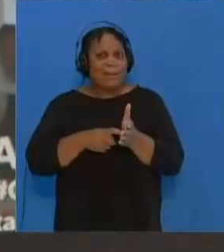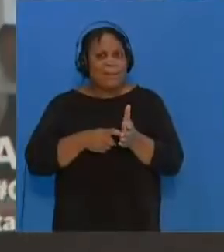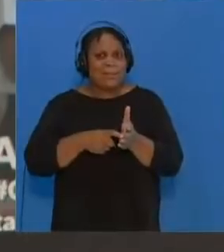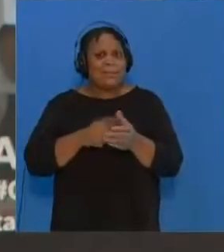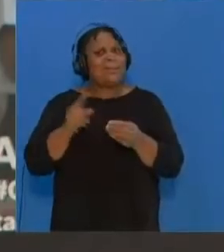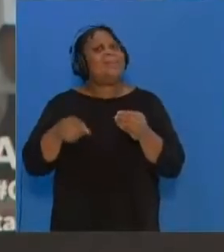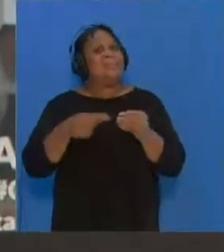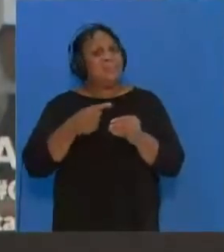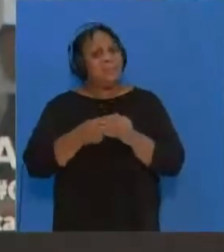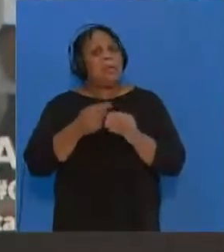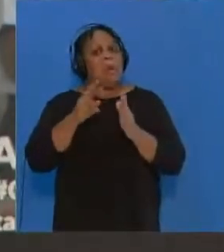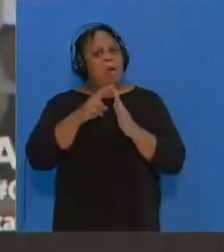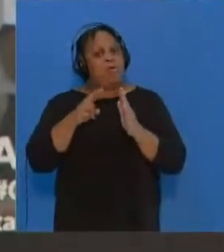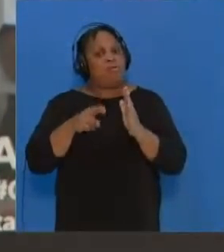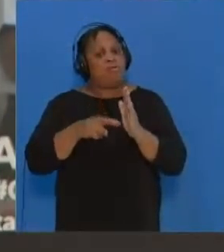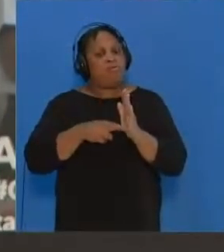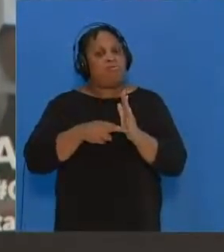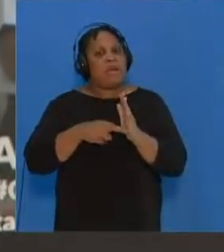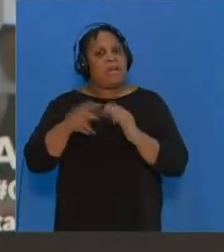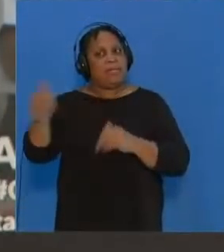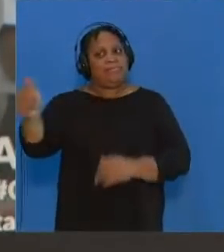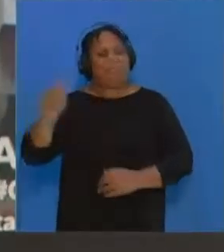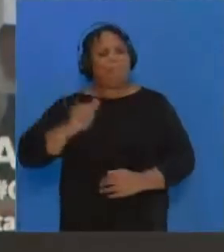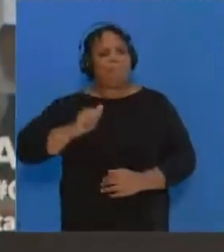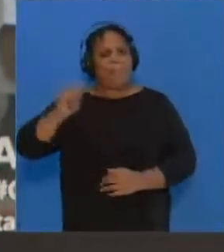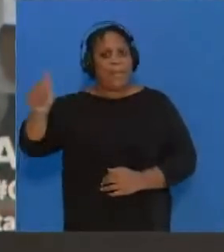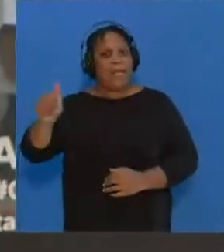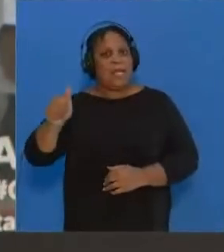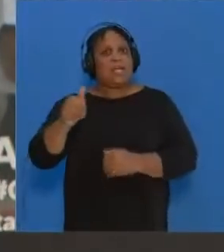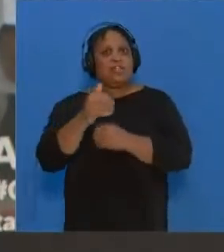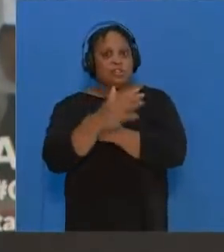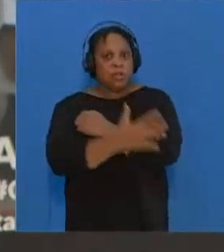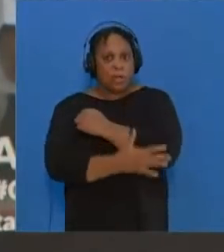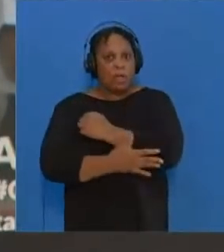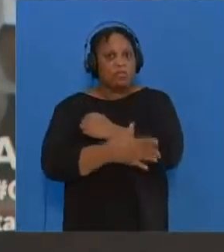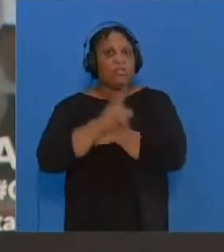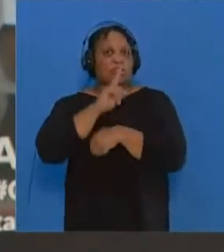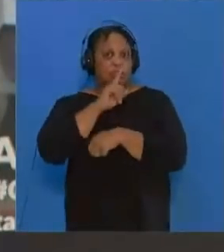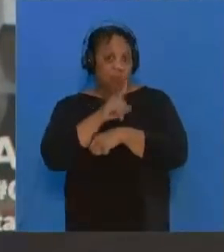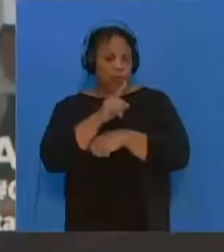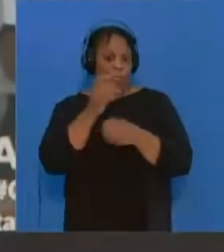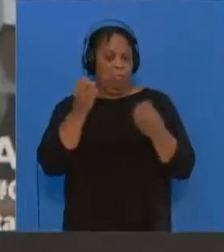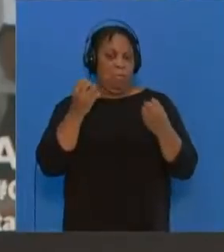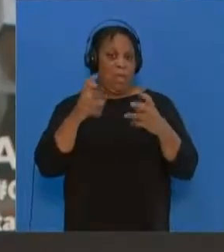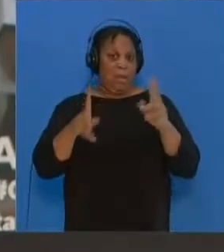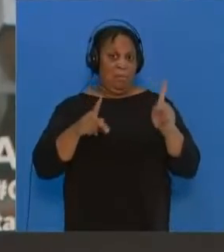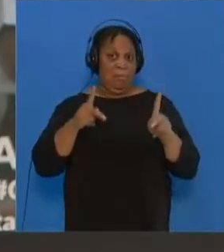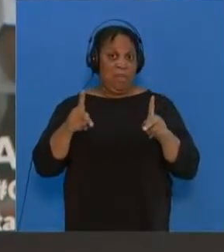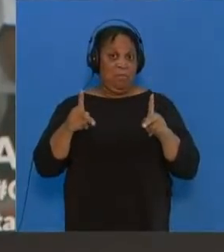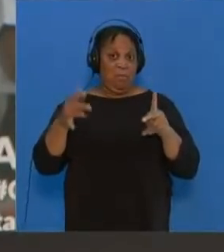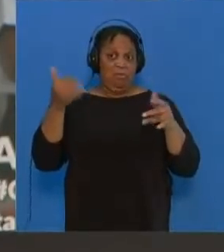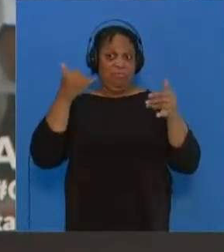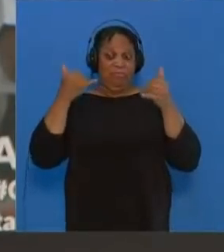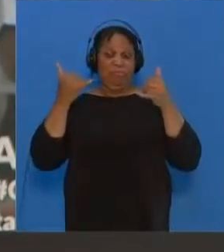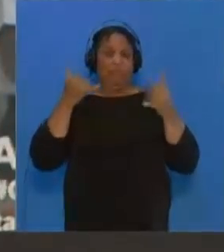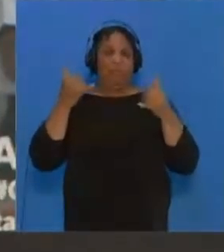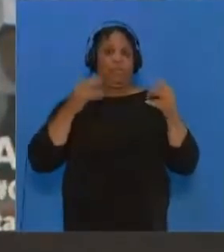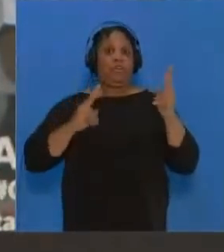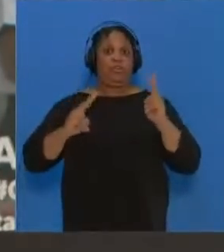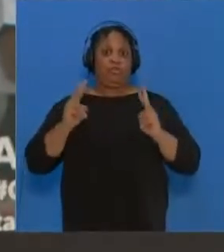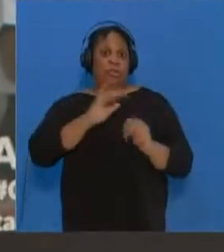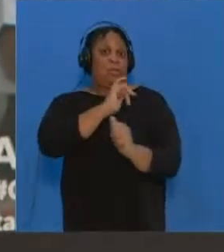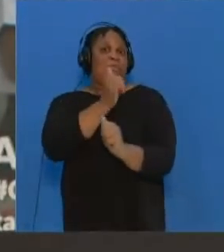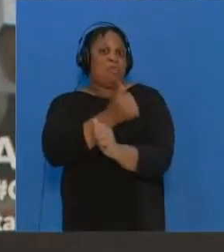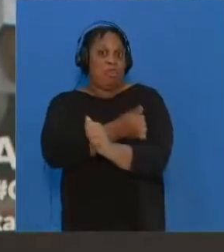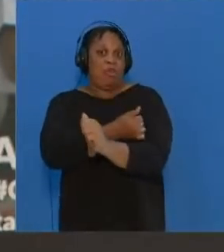about regulating travel to the country. And I am sure and certain that the many people who've contacted Bermuda Tourism Authority, the people